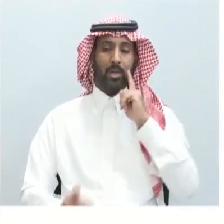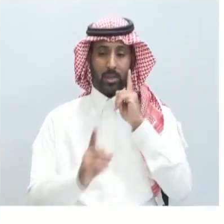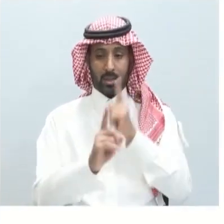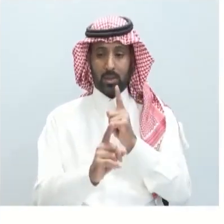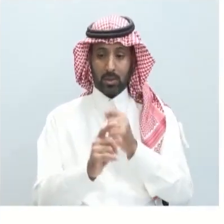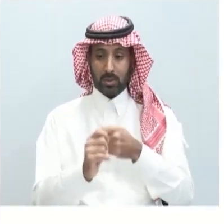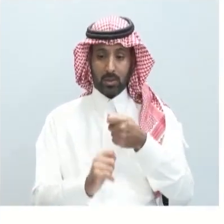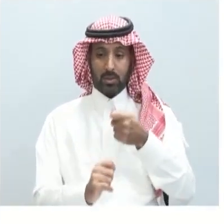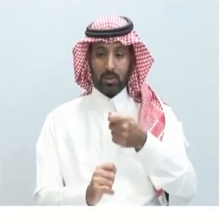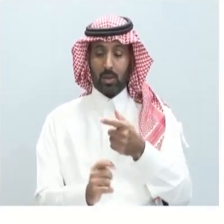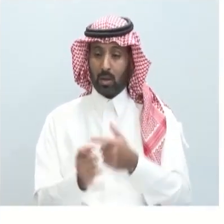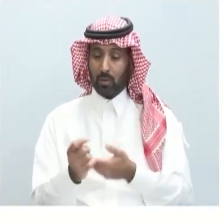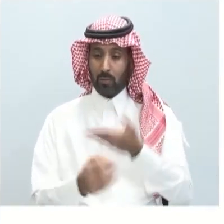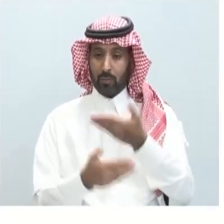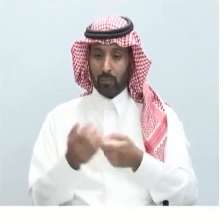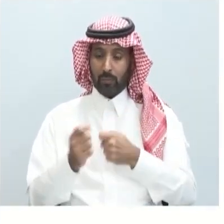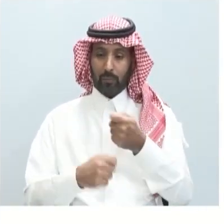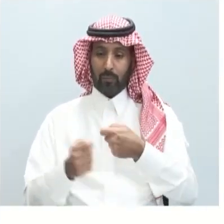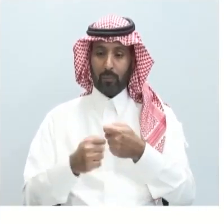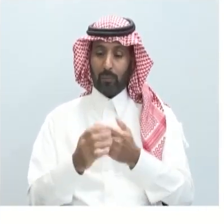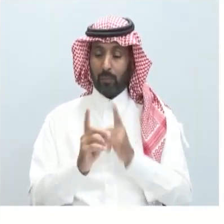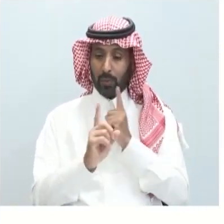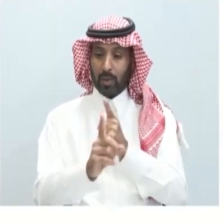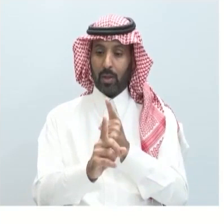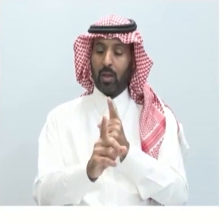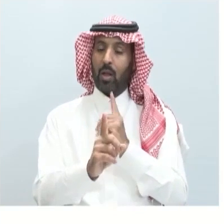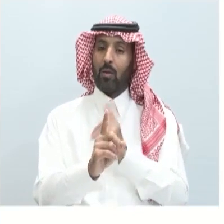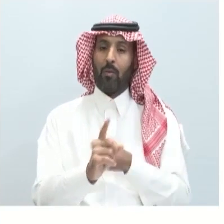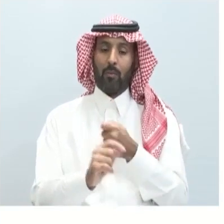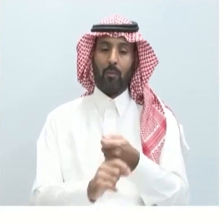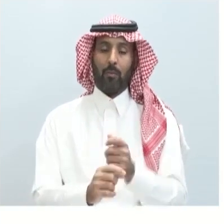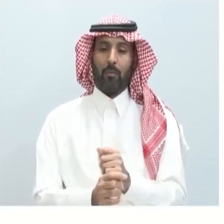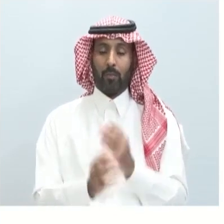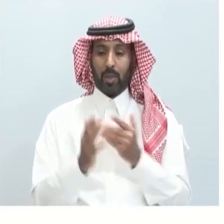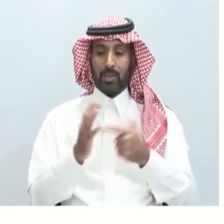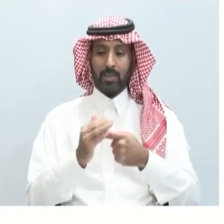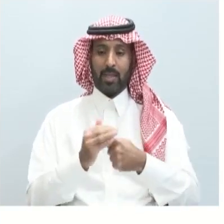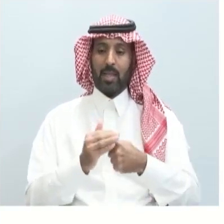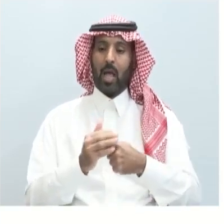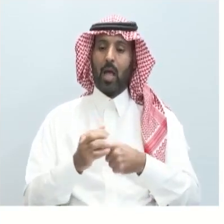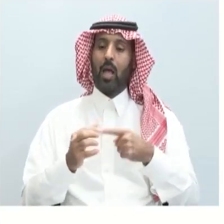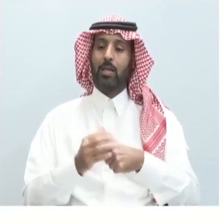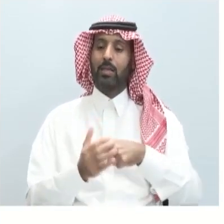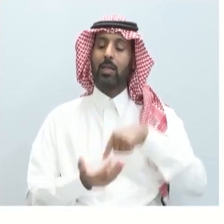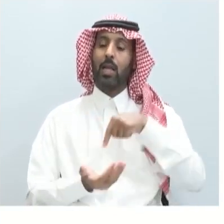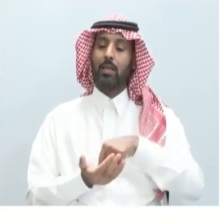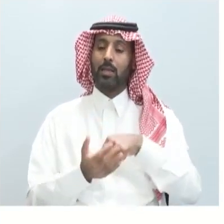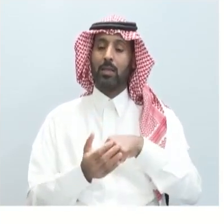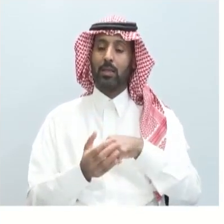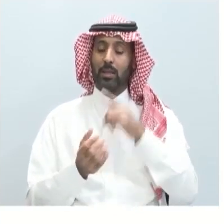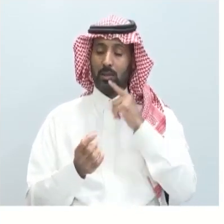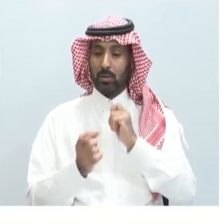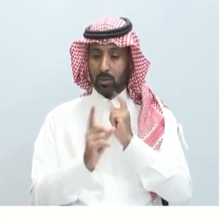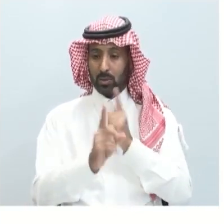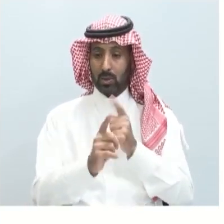hub involves? What happens there? The word hub, the center. What do you think a